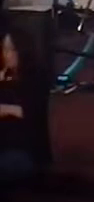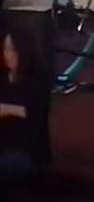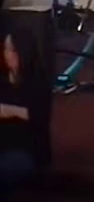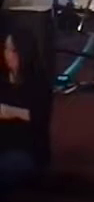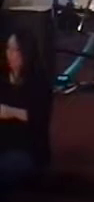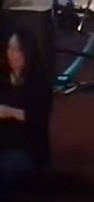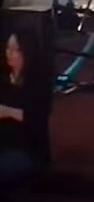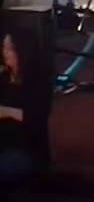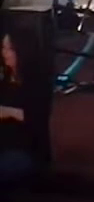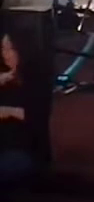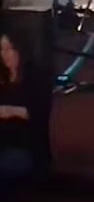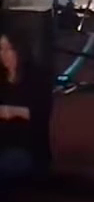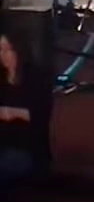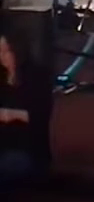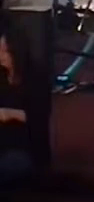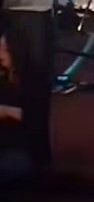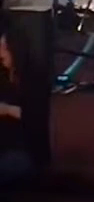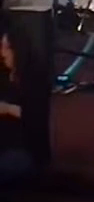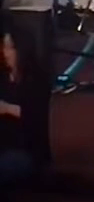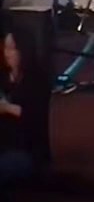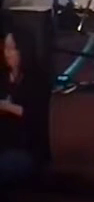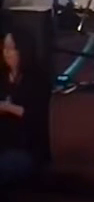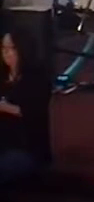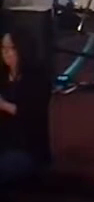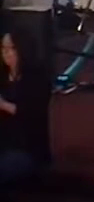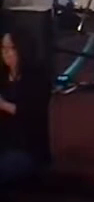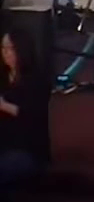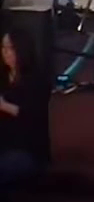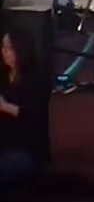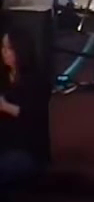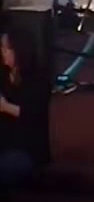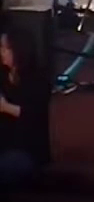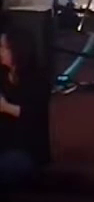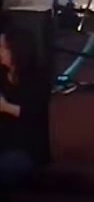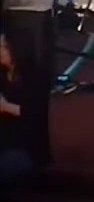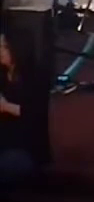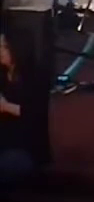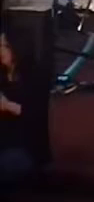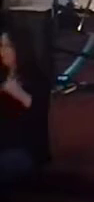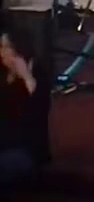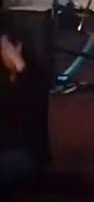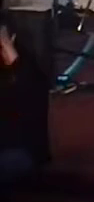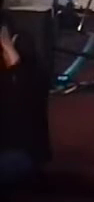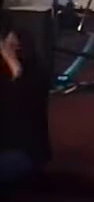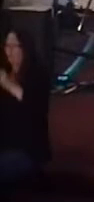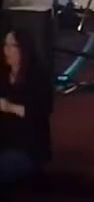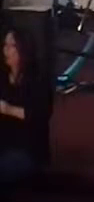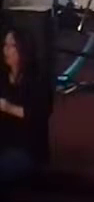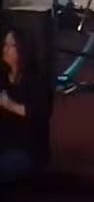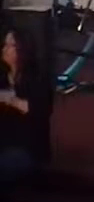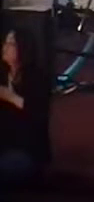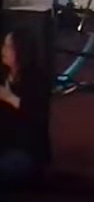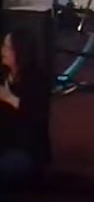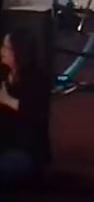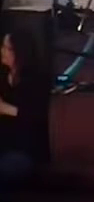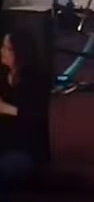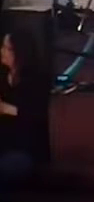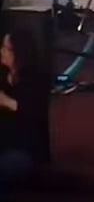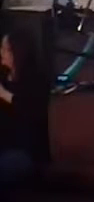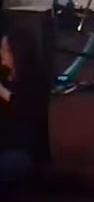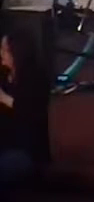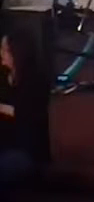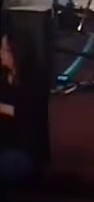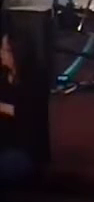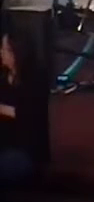are not kings. They are not cardinals or popes. They are certainly servant leaders. A key quality